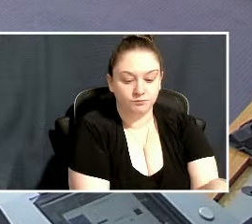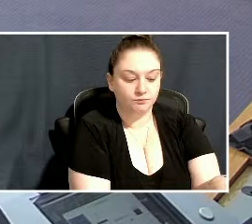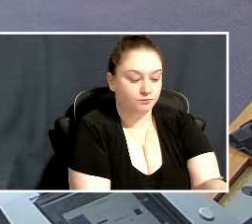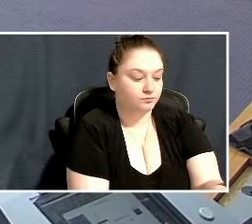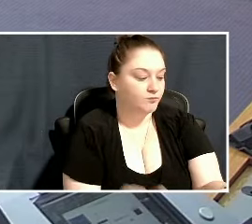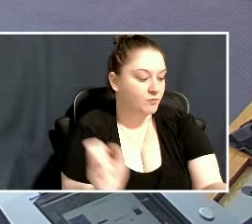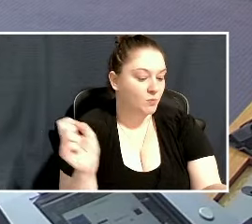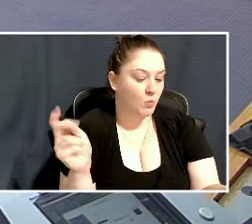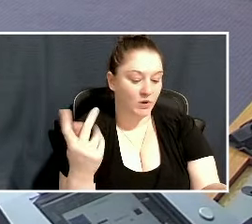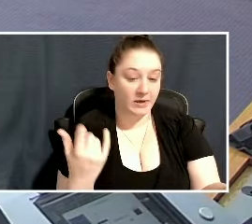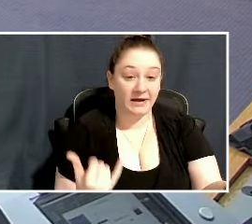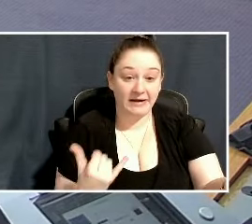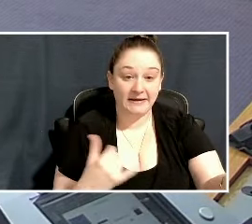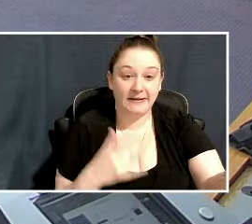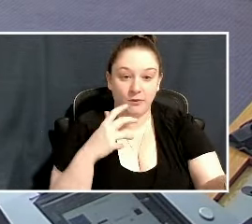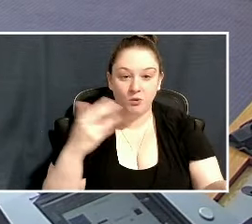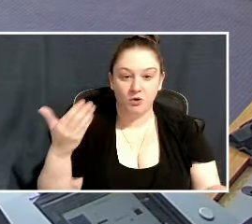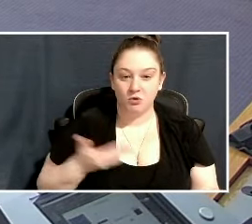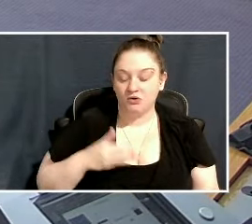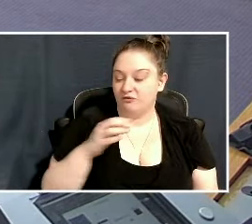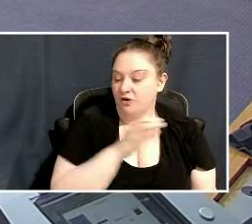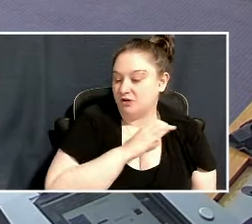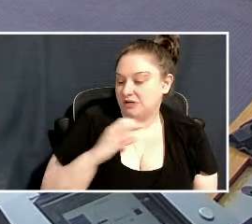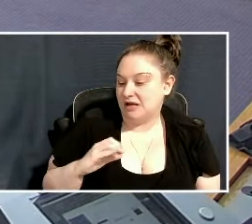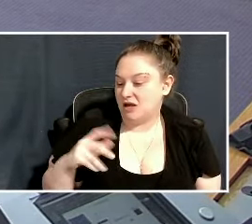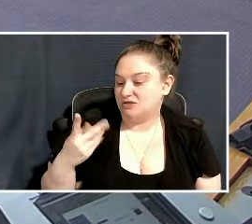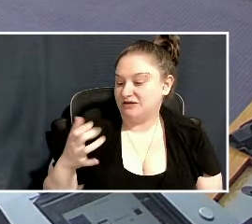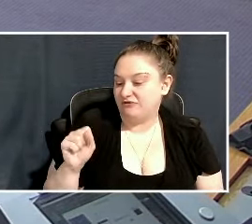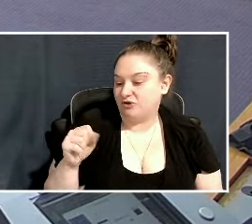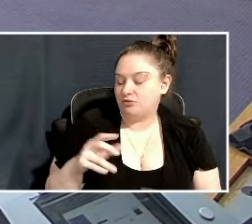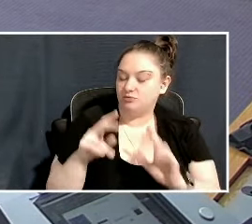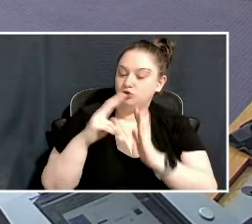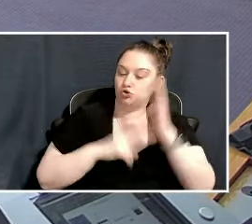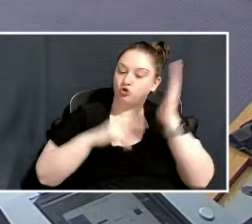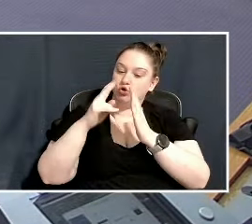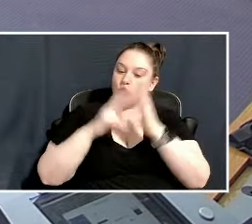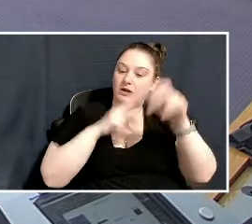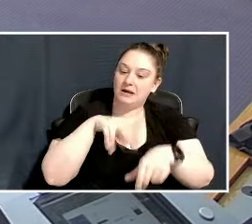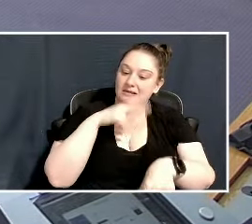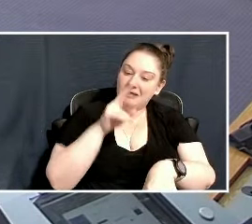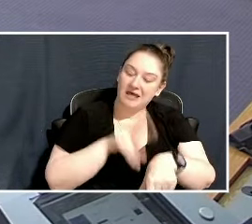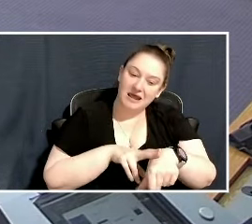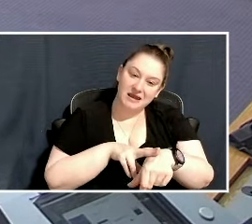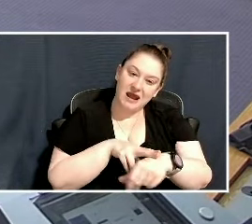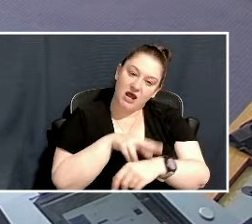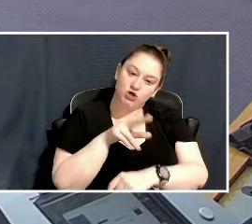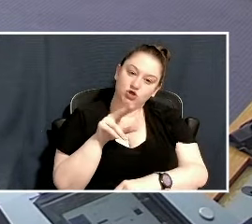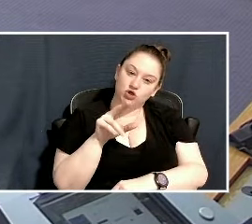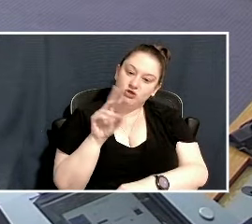All right, now I would like to invite up Councillor Phillips to read the National Disability Employment Awareness Month proclamation.